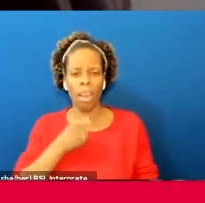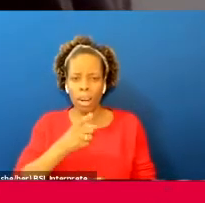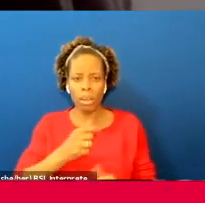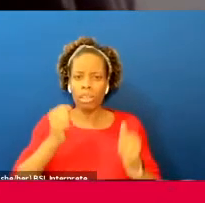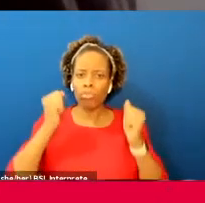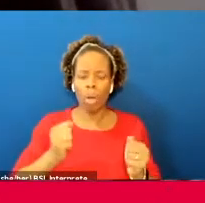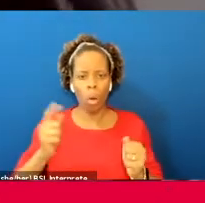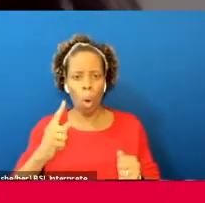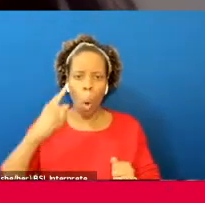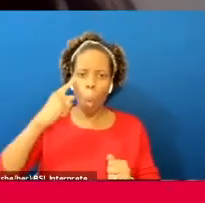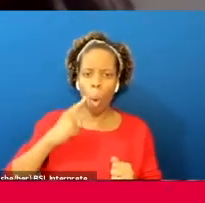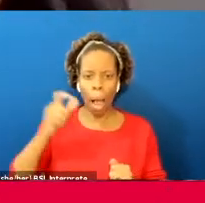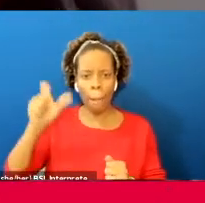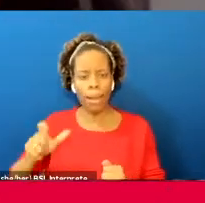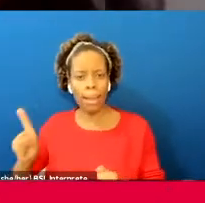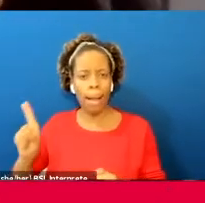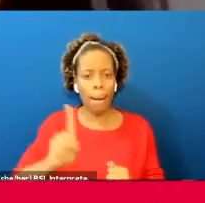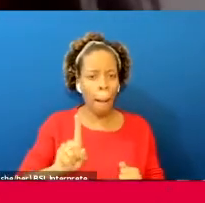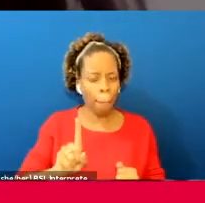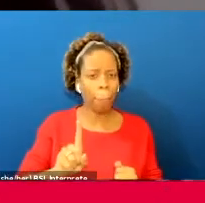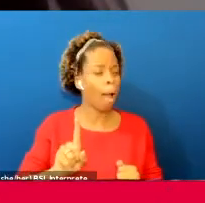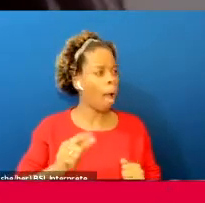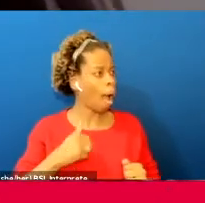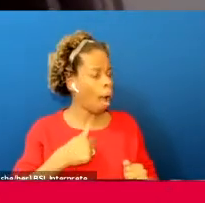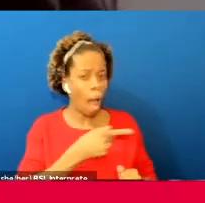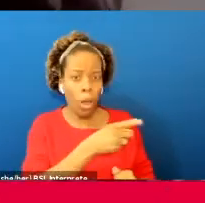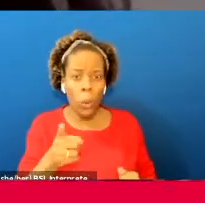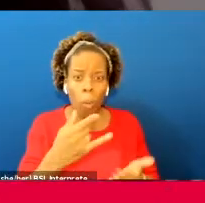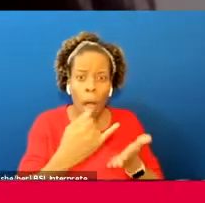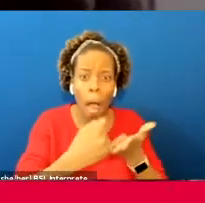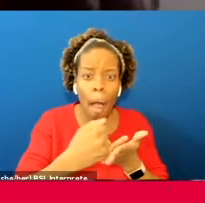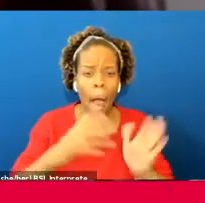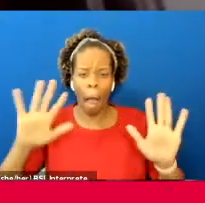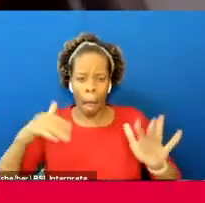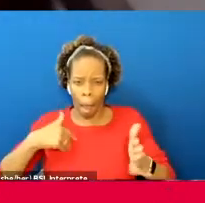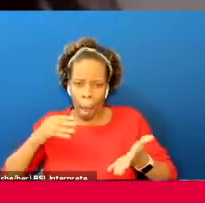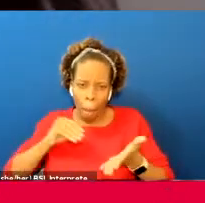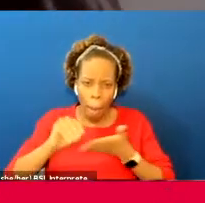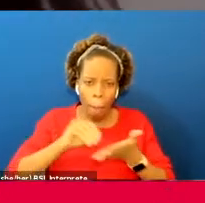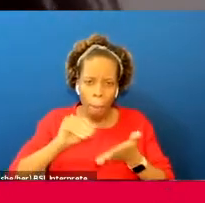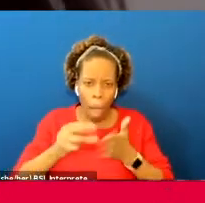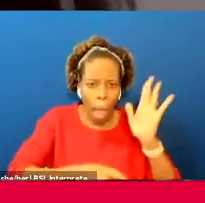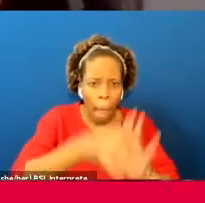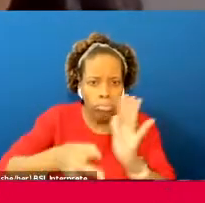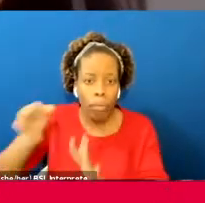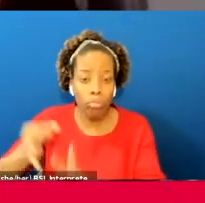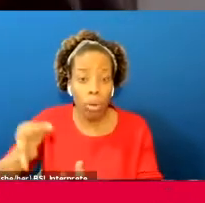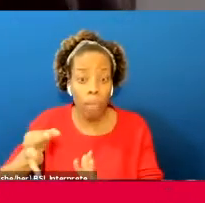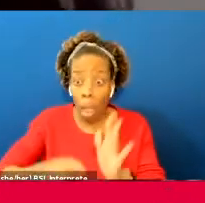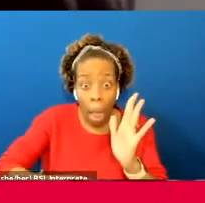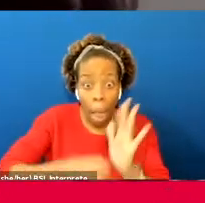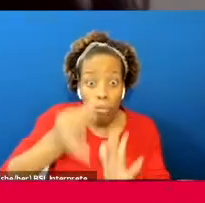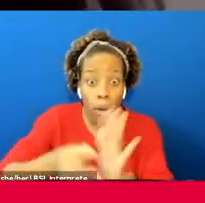of improving a person's homeland, a person's hometown. All the while they profit and they displace